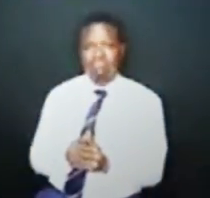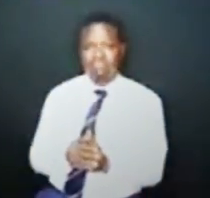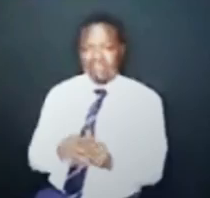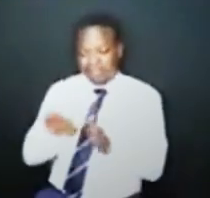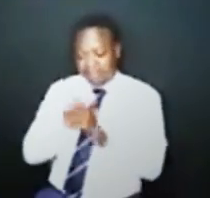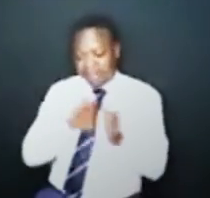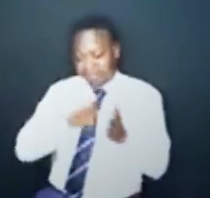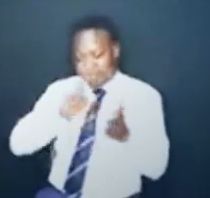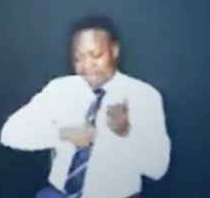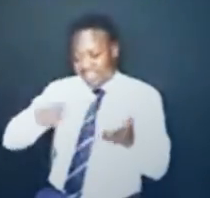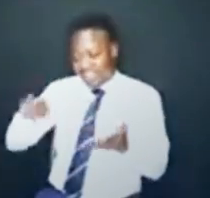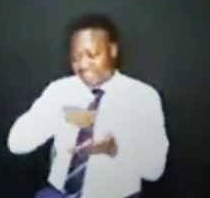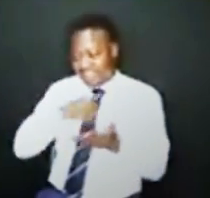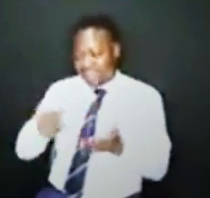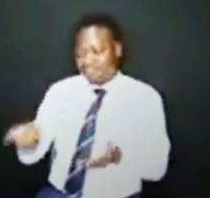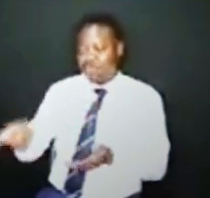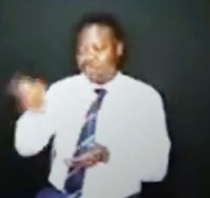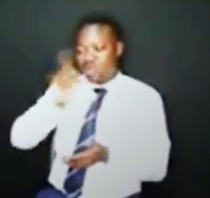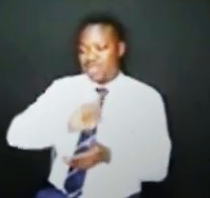Isaiah 124.